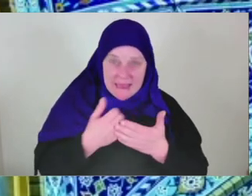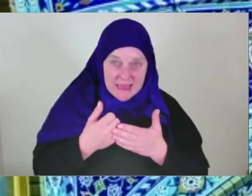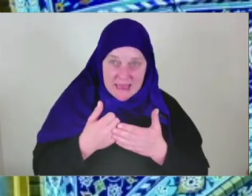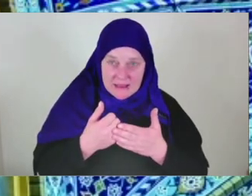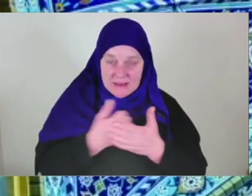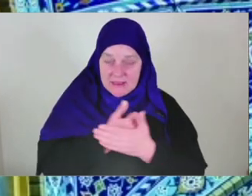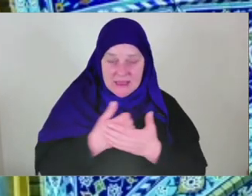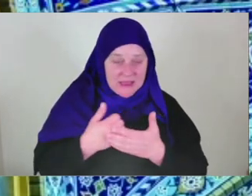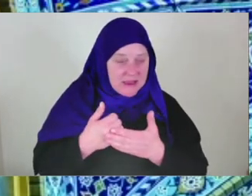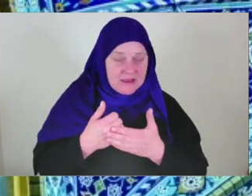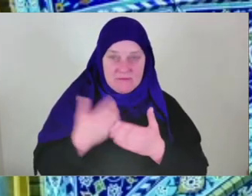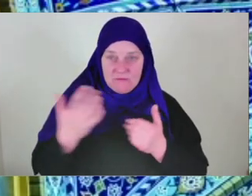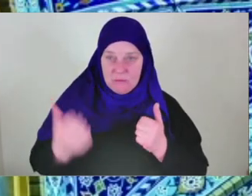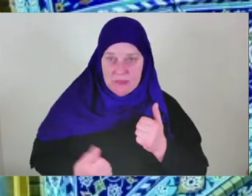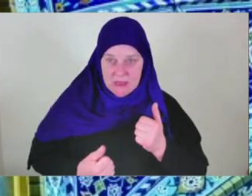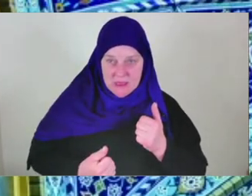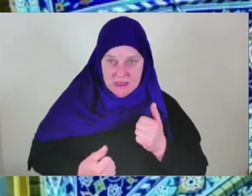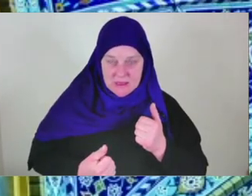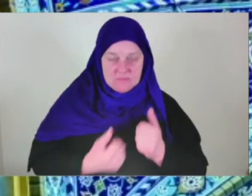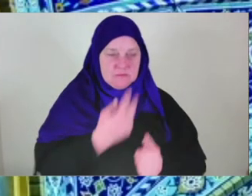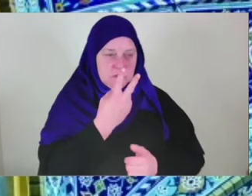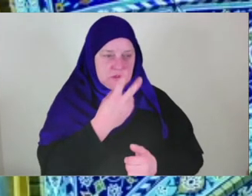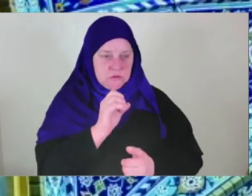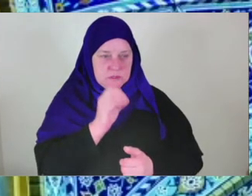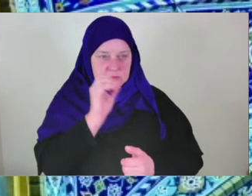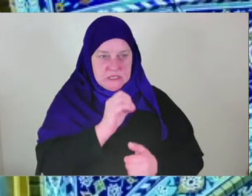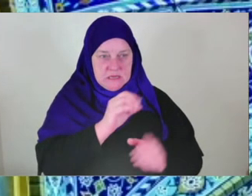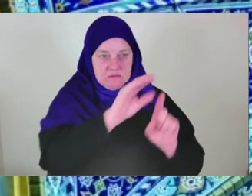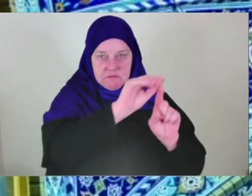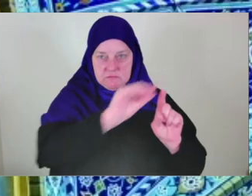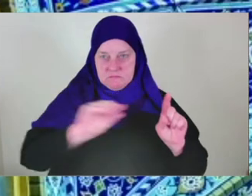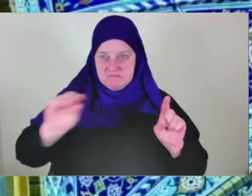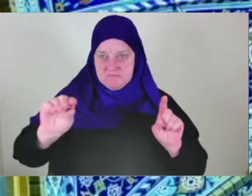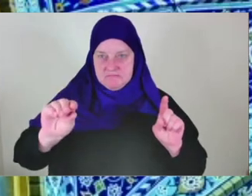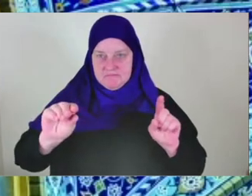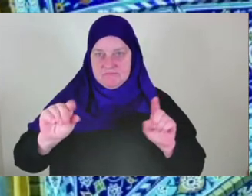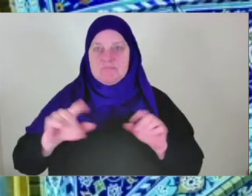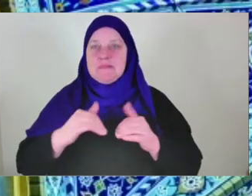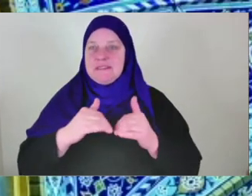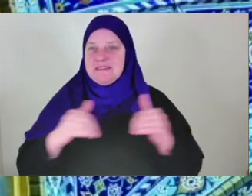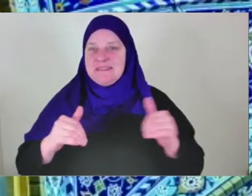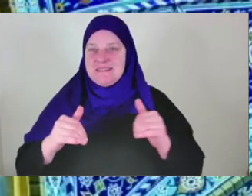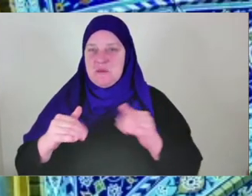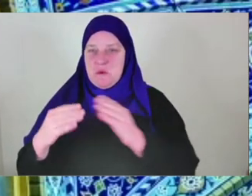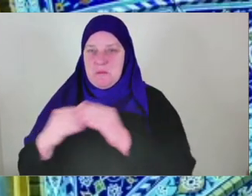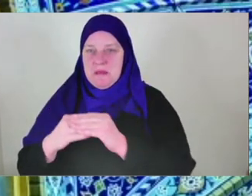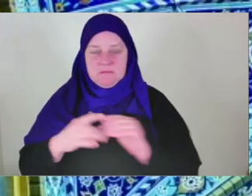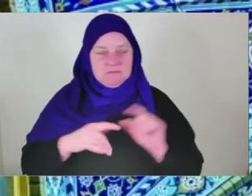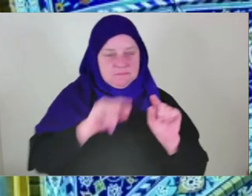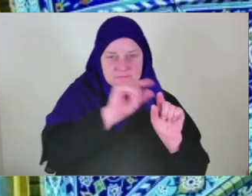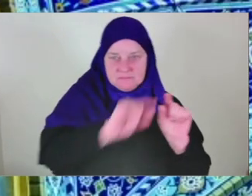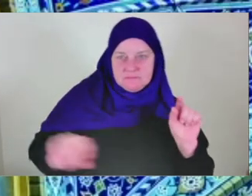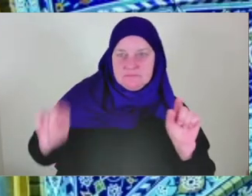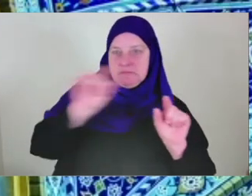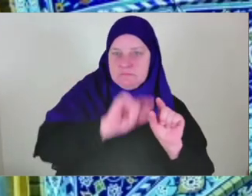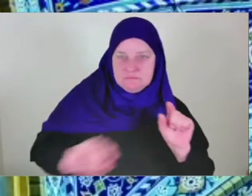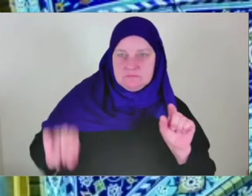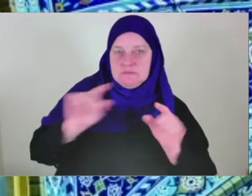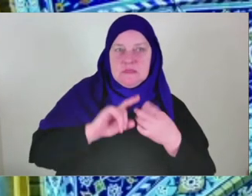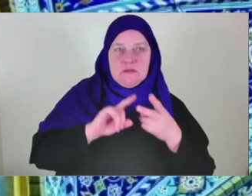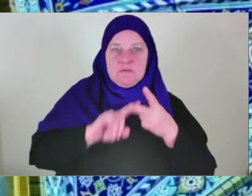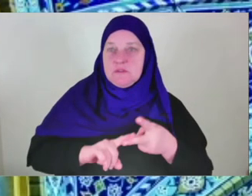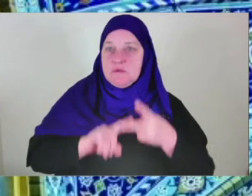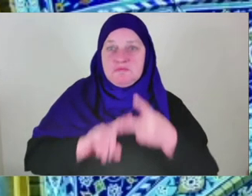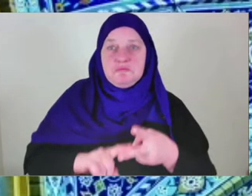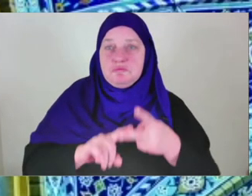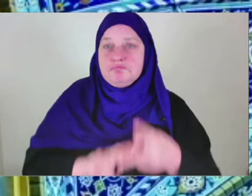it from the income, the immediate income that they have received now, and put it in their offset khums account. And wait for one calendar